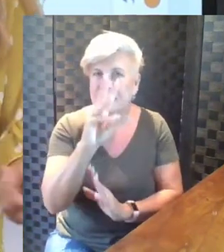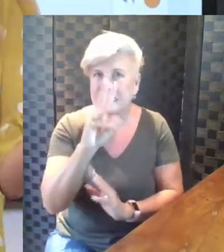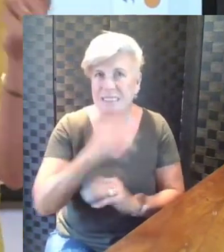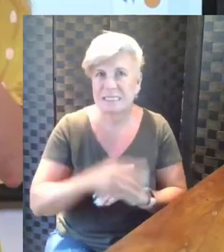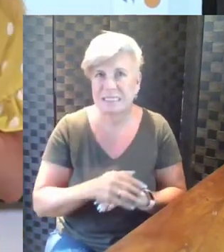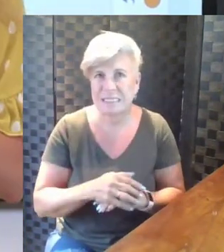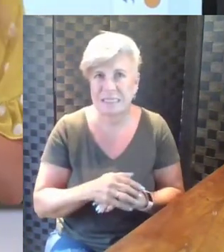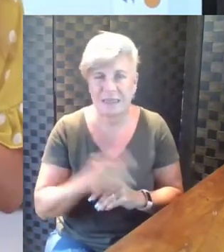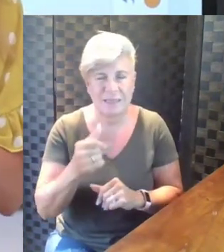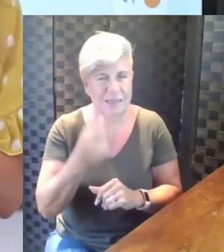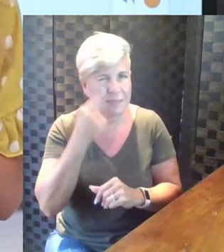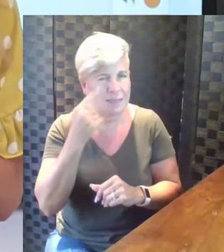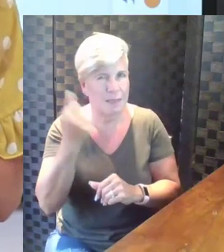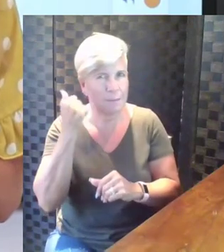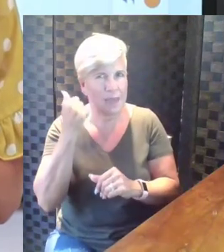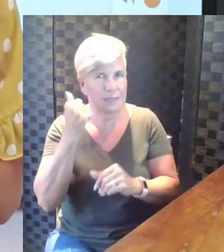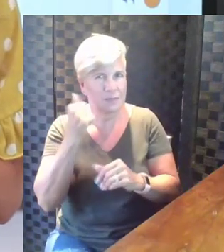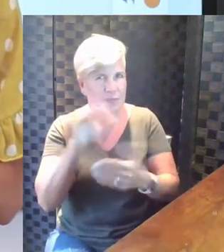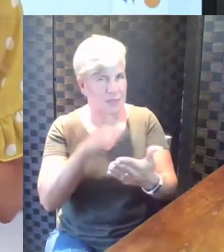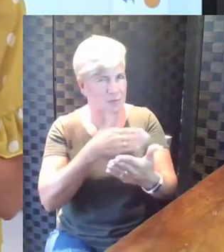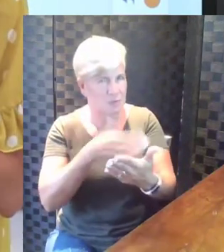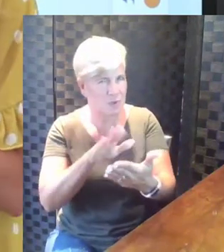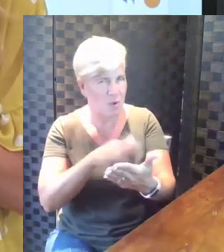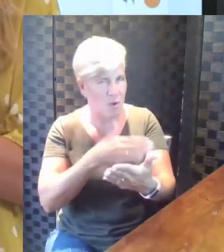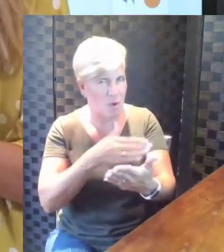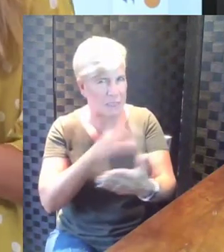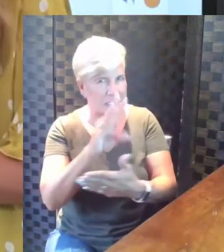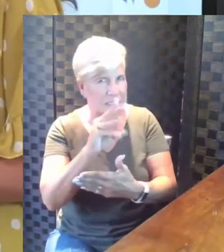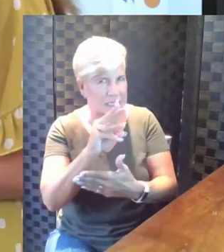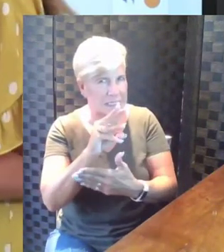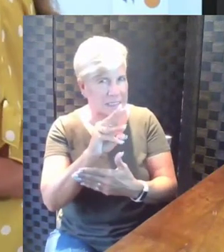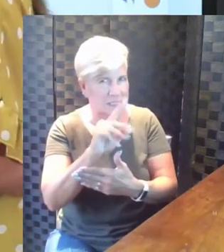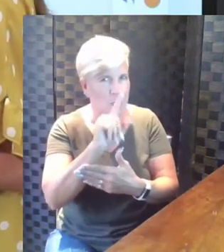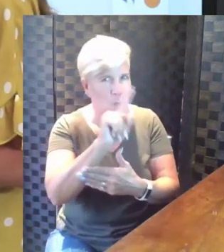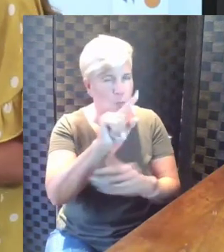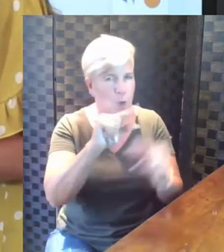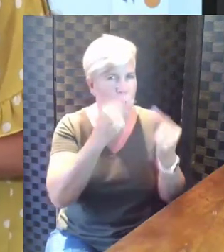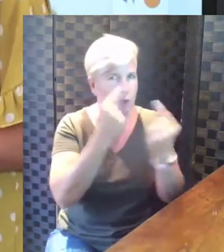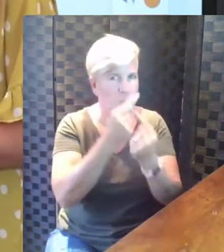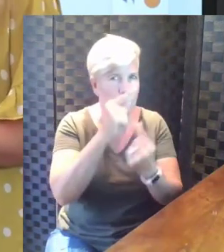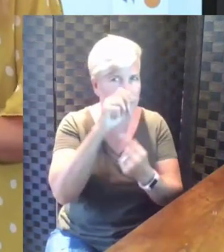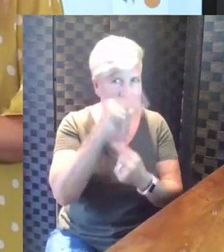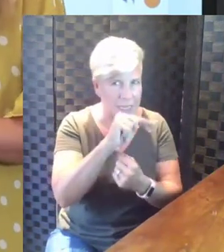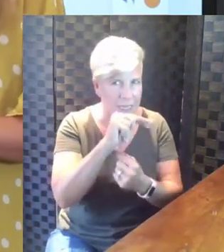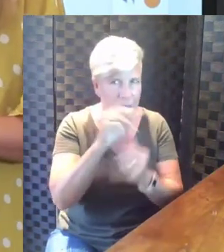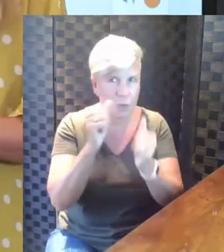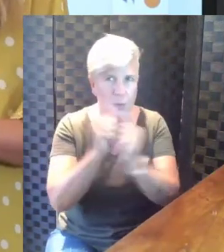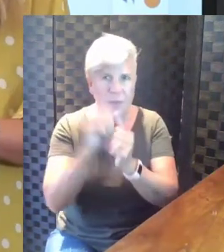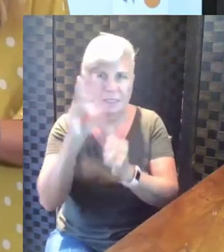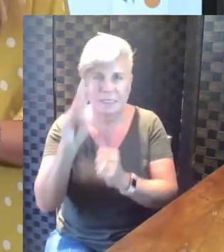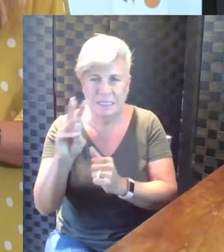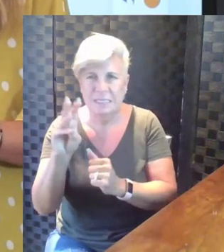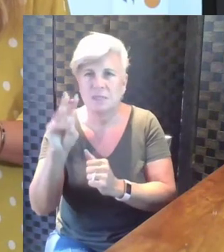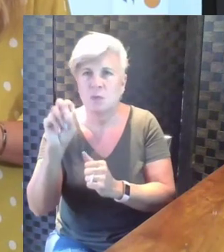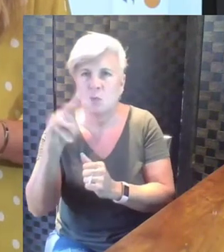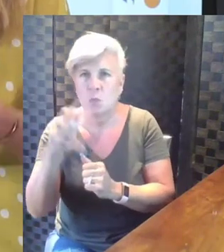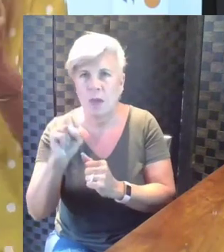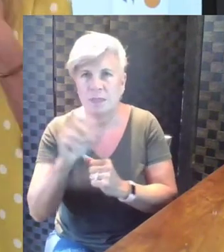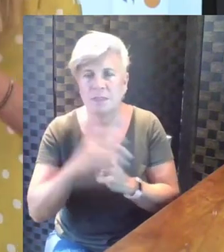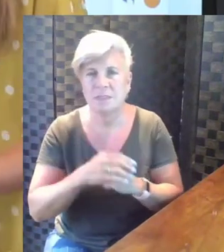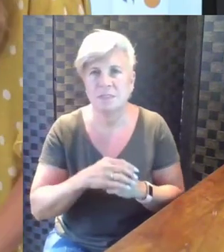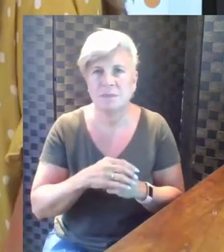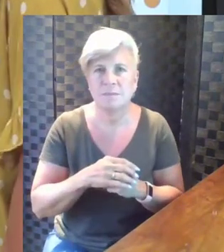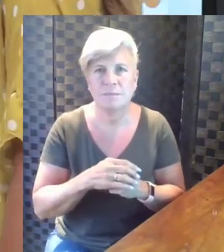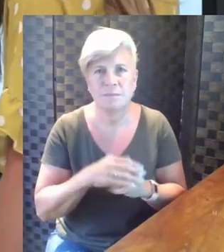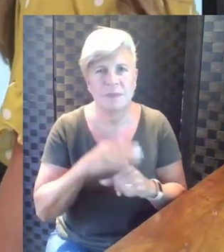16. If you think back to Harry Kindergarten's song, 16 is a group of 10 with 6 extra ones. Okay,